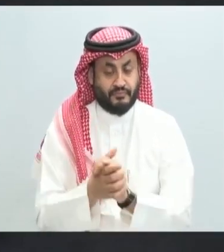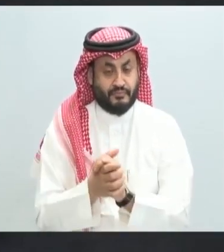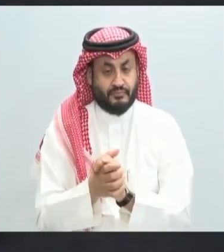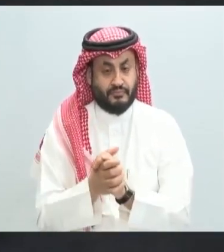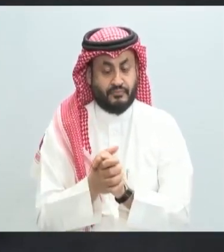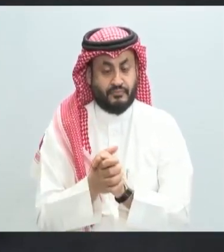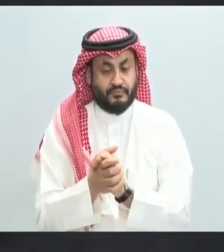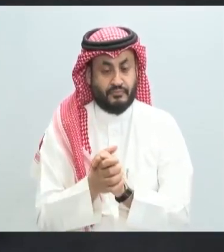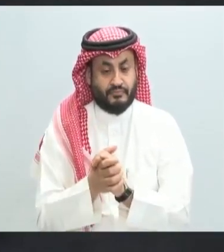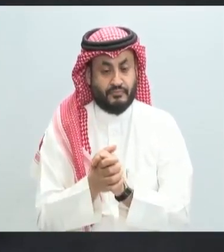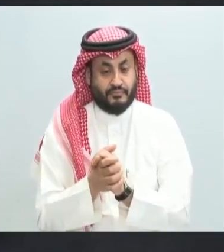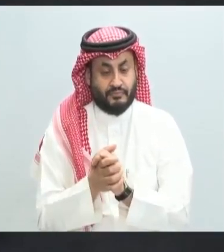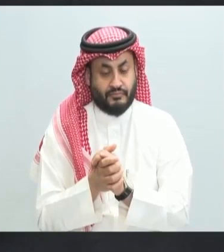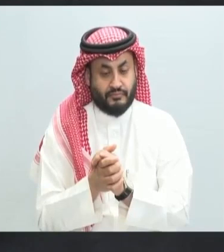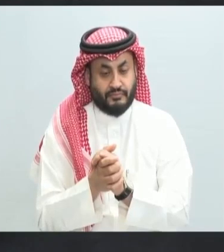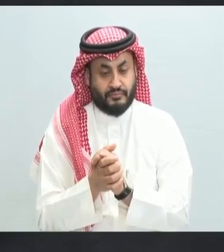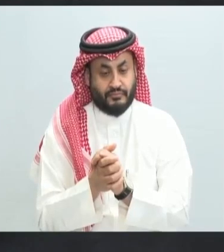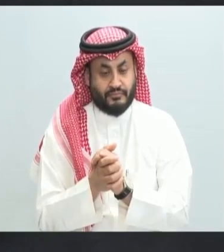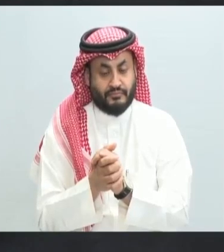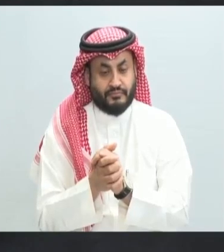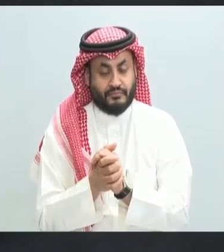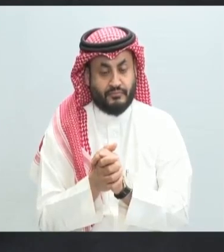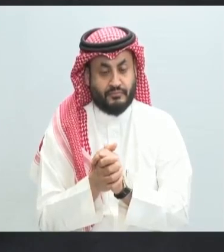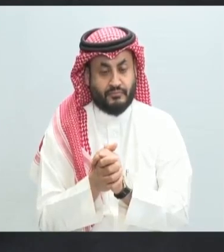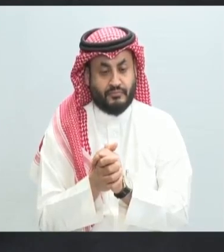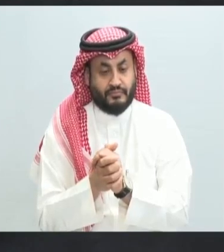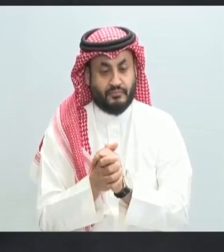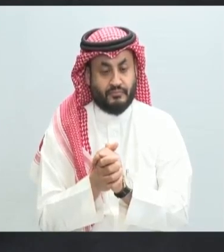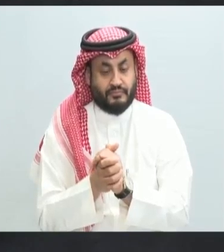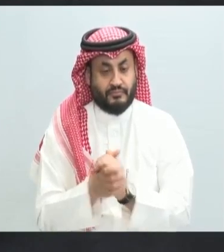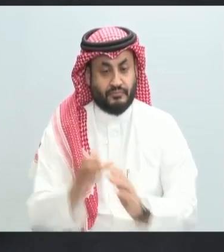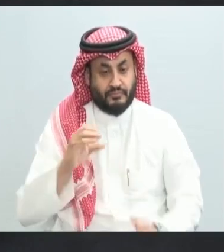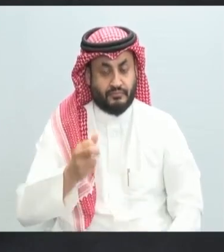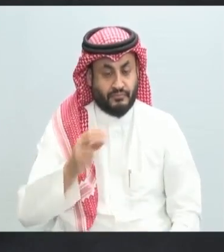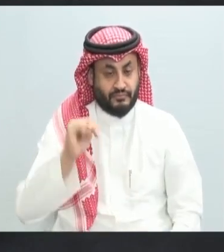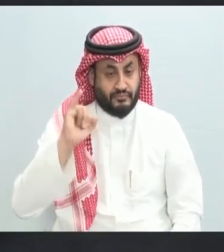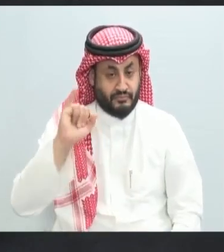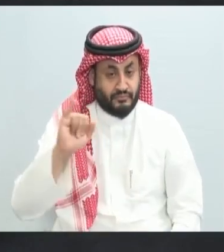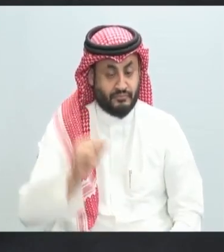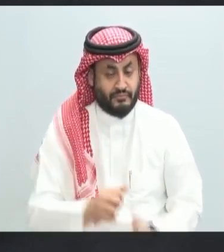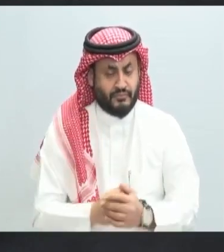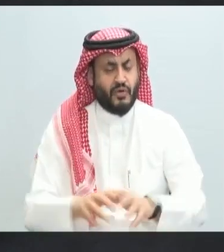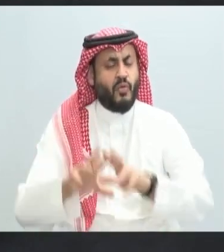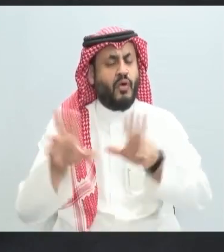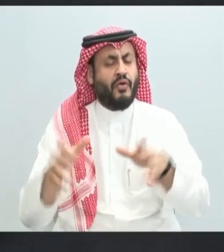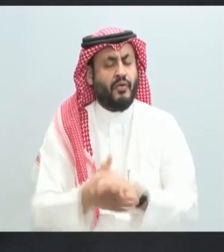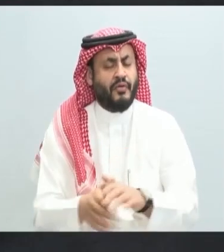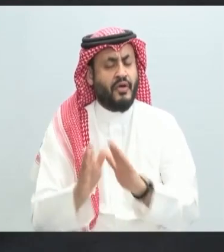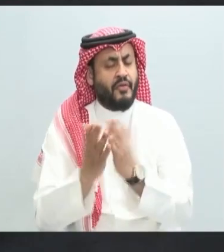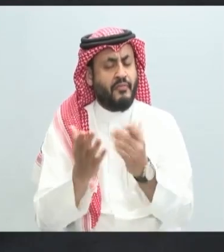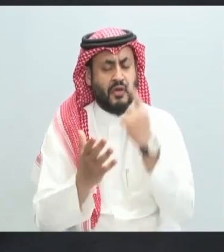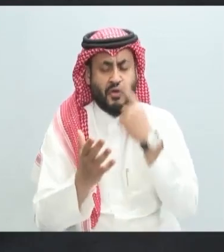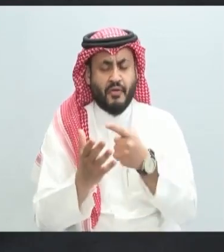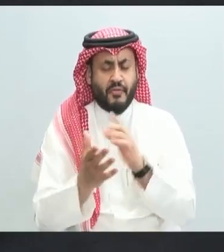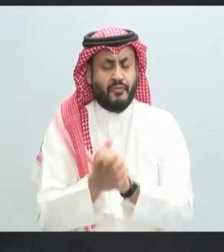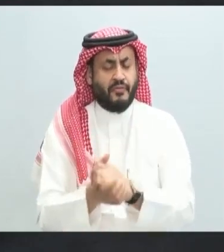you want to ask someone to borrow something. Can I use your pen? Can I see your book? Can